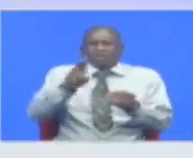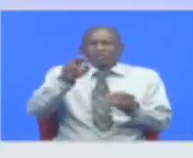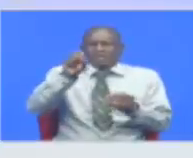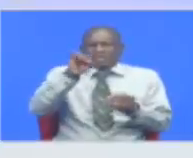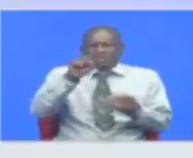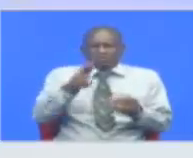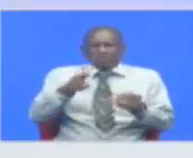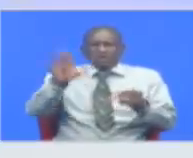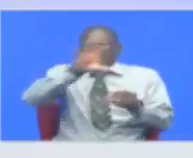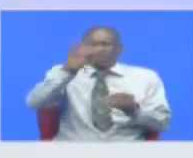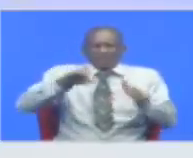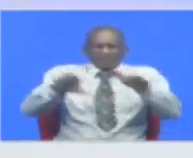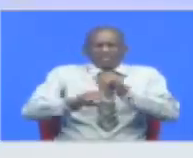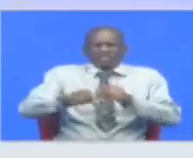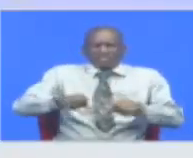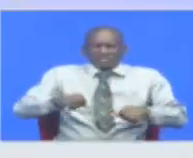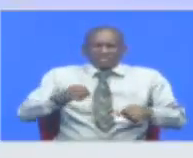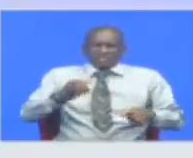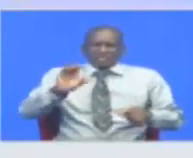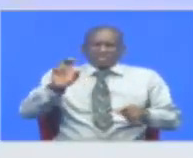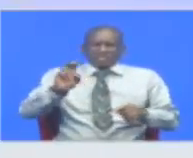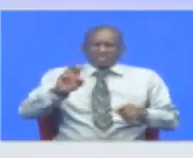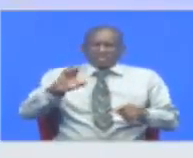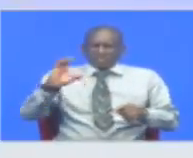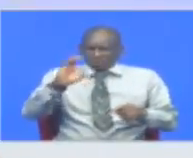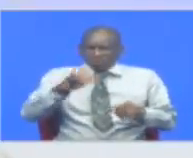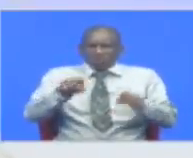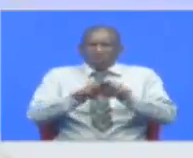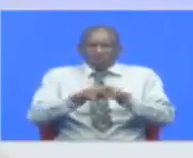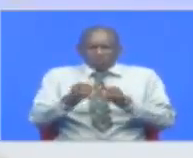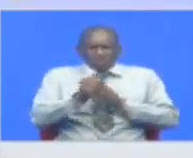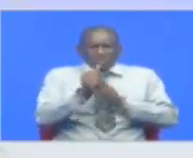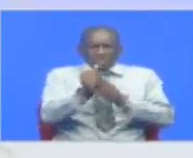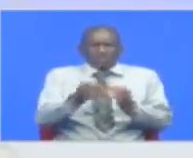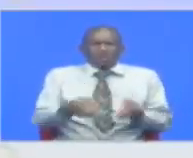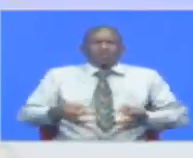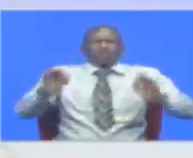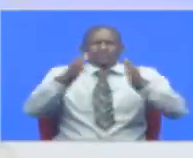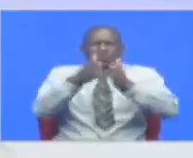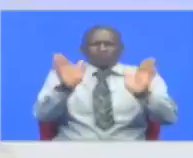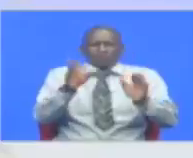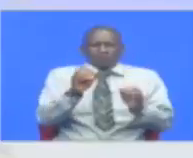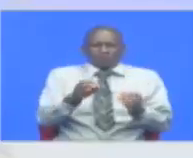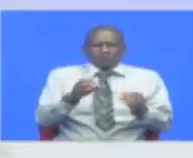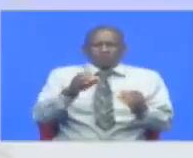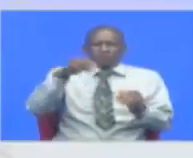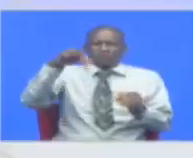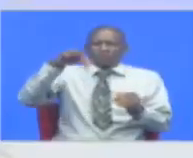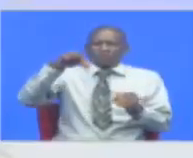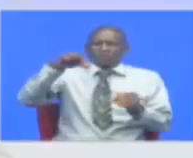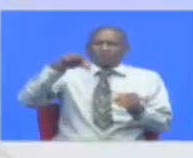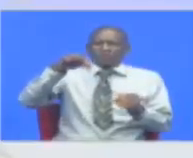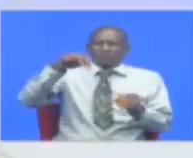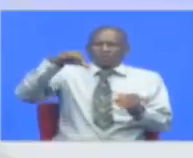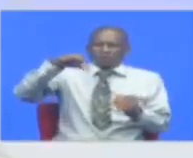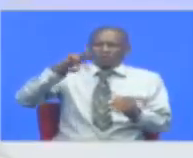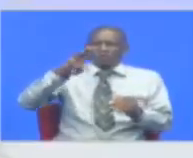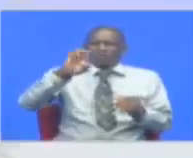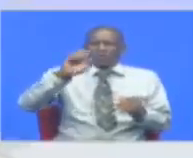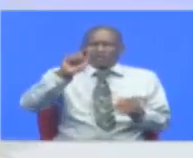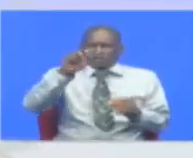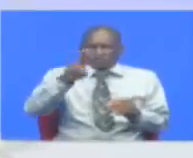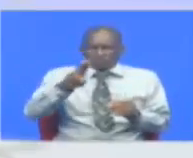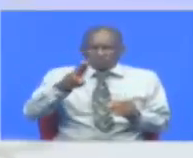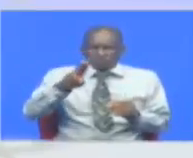Vice Chancellor, Professor Paul Zeleza, also presided over the official opening of the Kwetu Abadea Heights, which is a new block